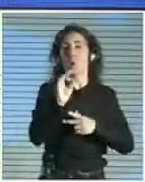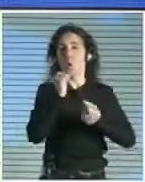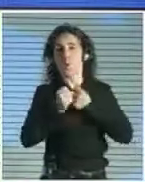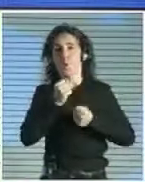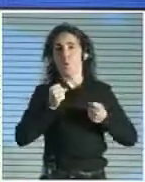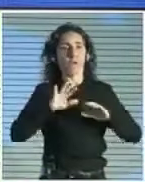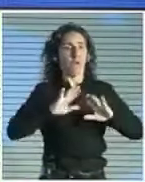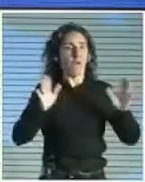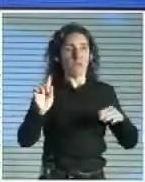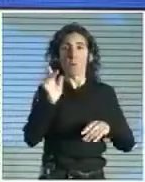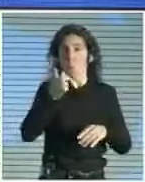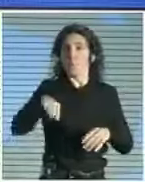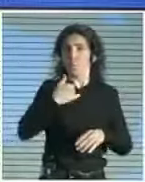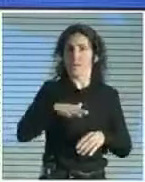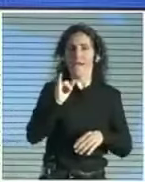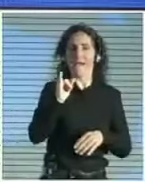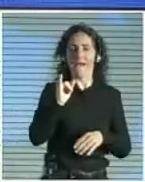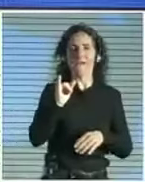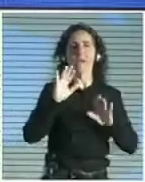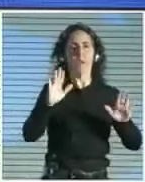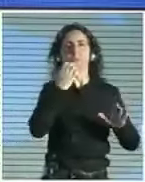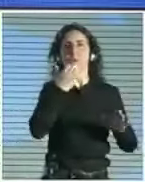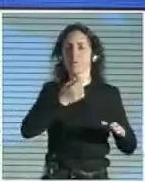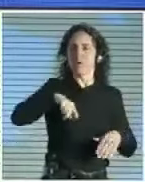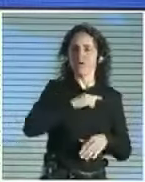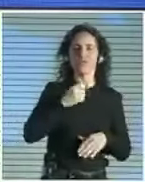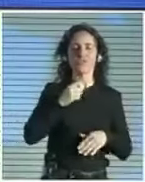30,000 inhabitants and 30,000 guest beds,